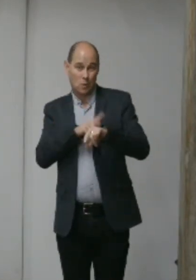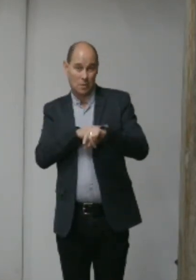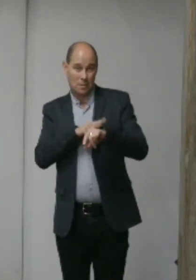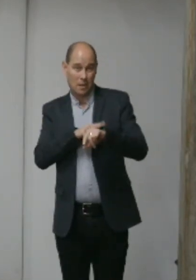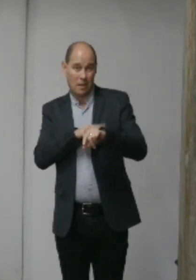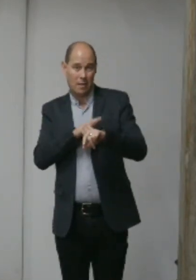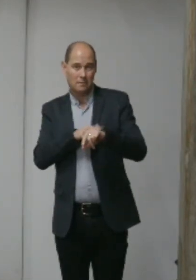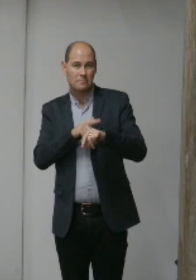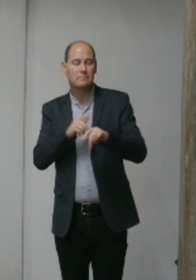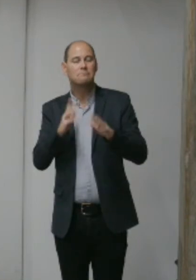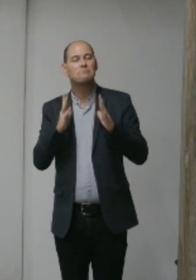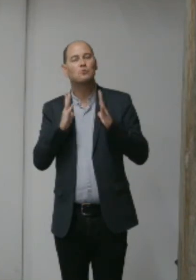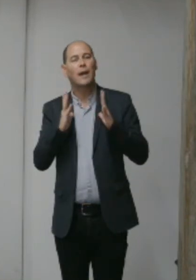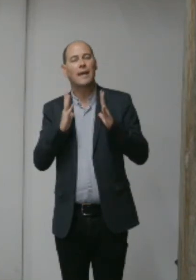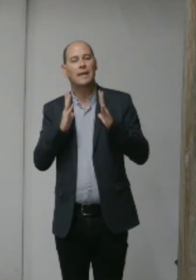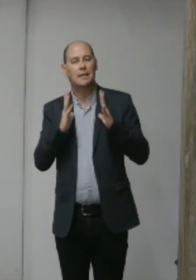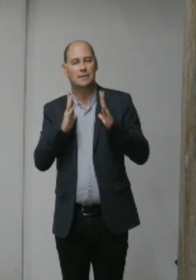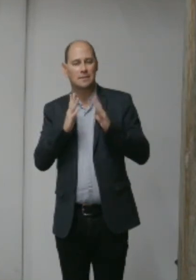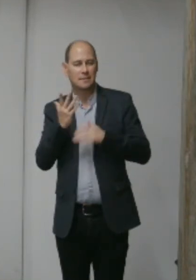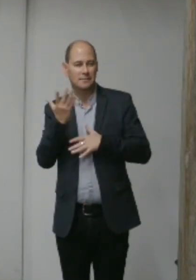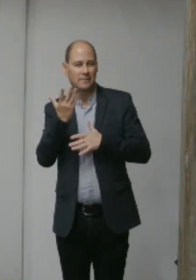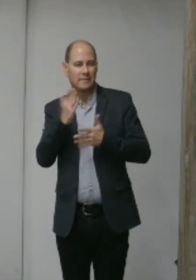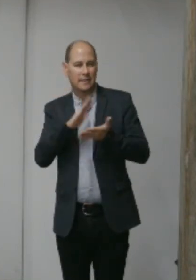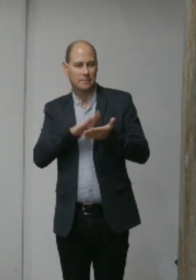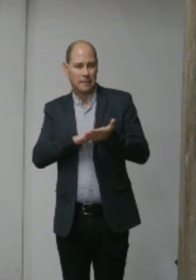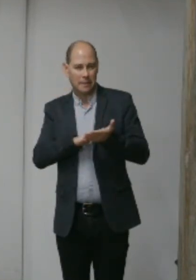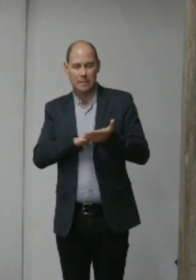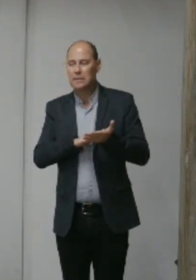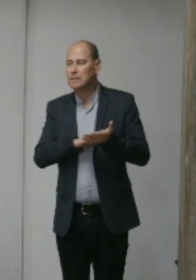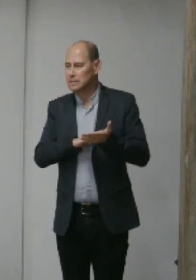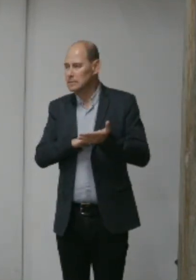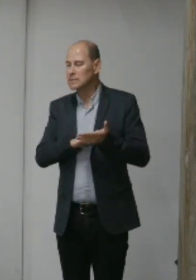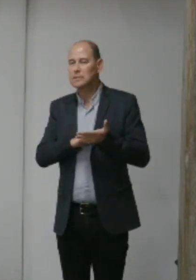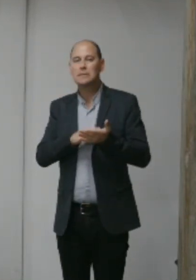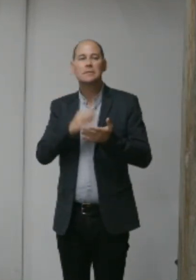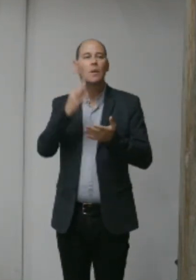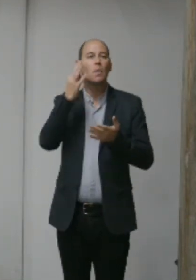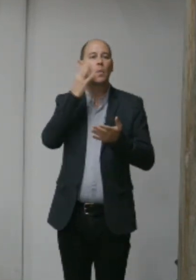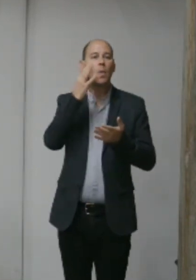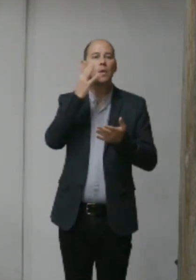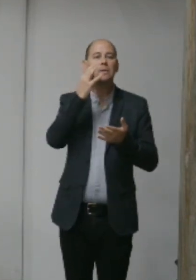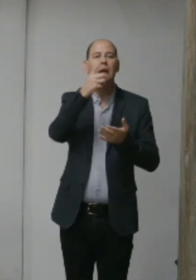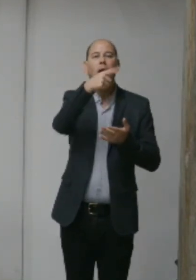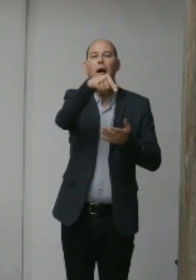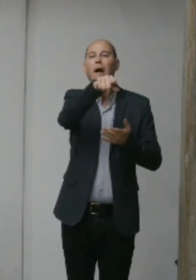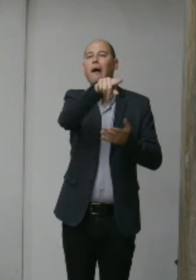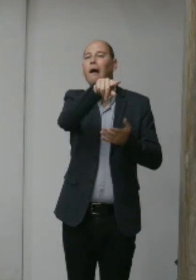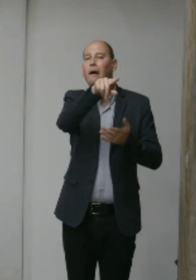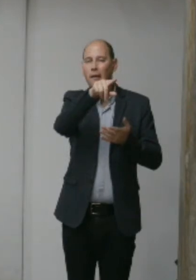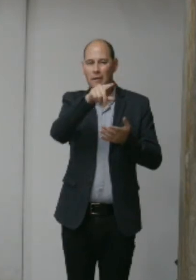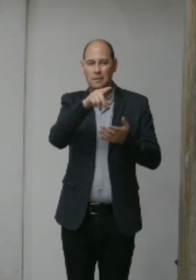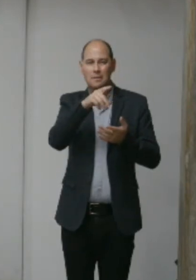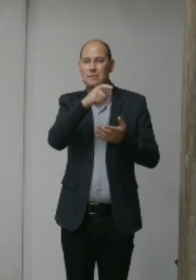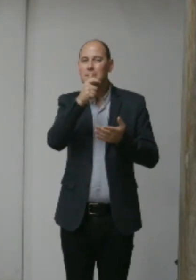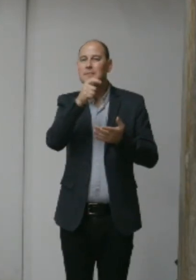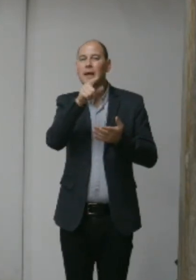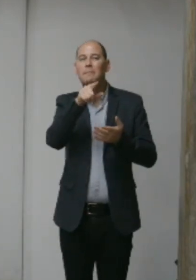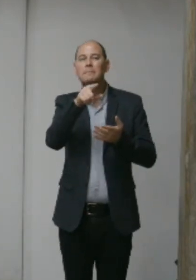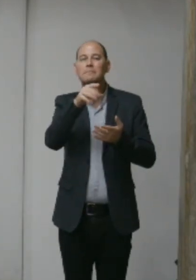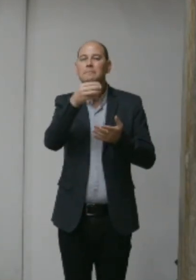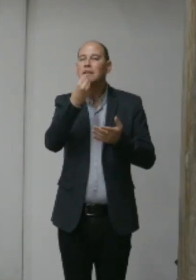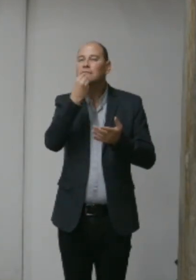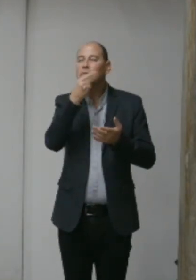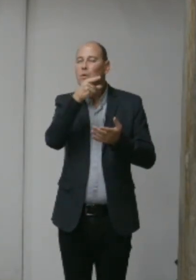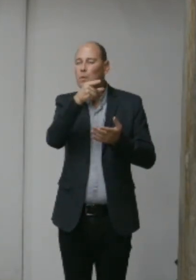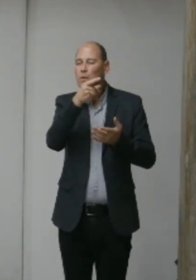a 15-minute break. We've got water, refreshments, there's some snacks at the back, so